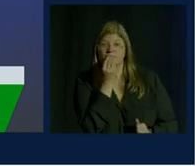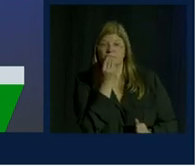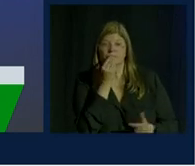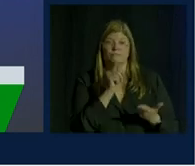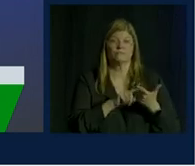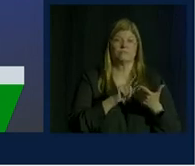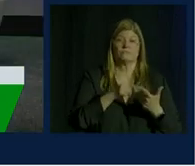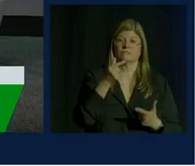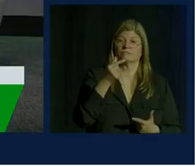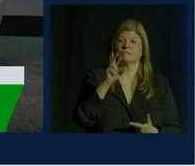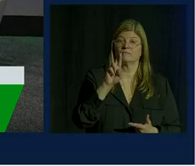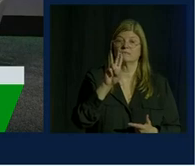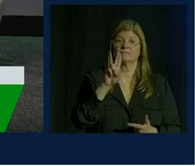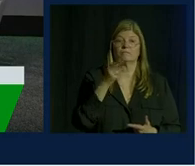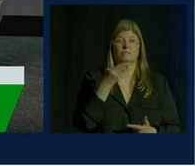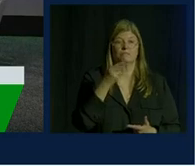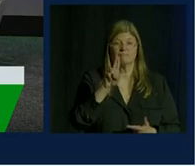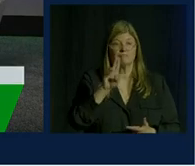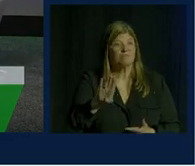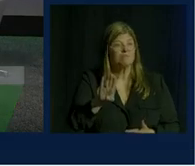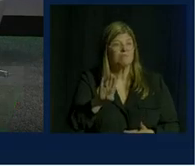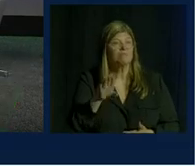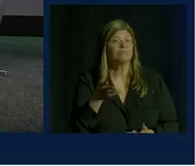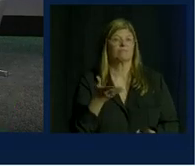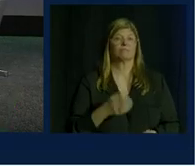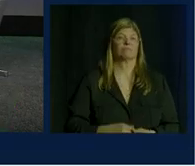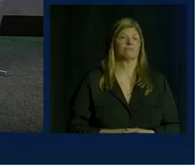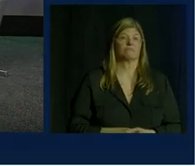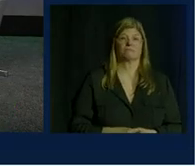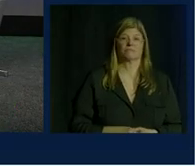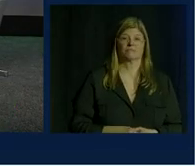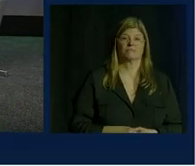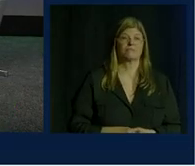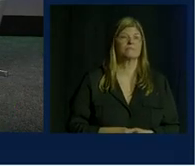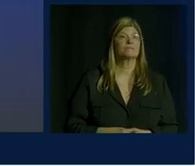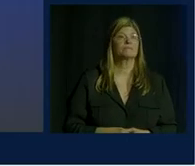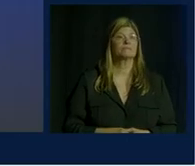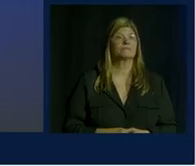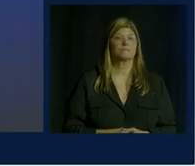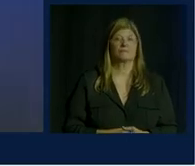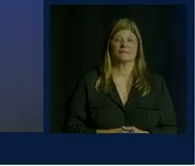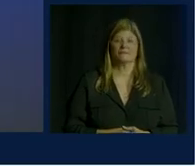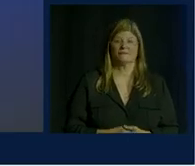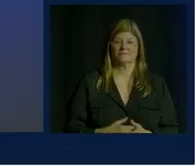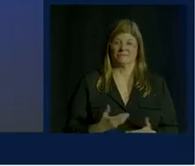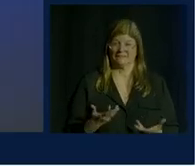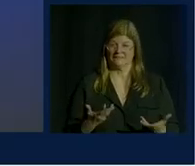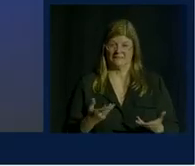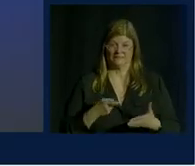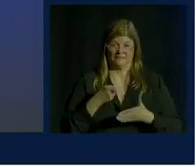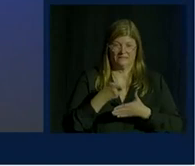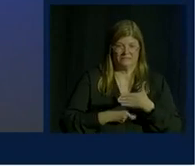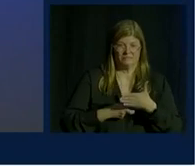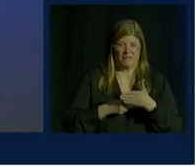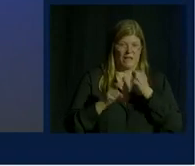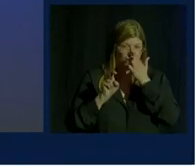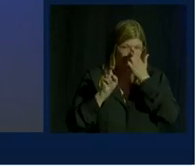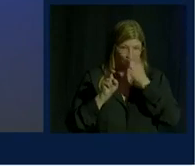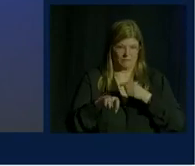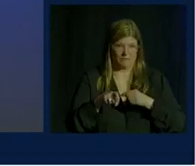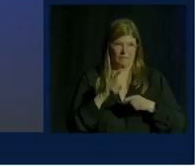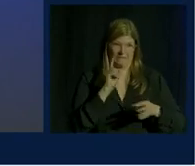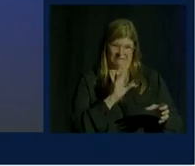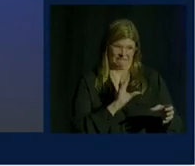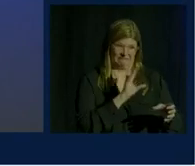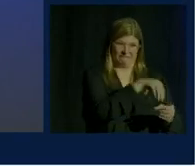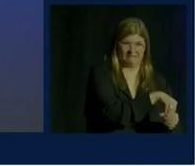prices that we paid. Oh, thank you. The prices that we had to pay to participate on those platforms